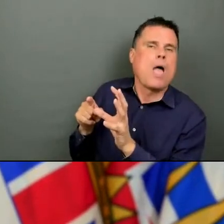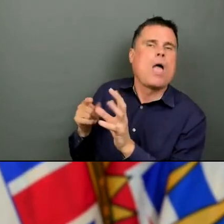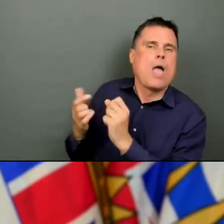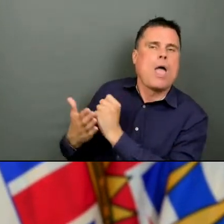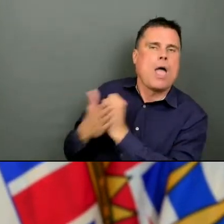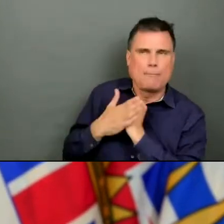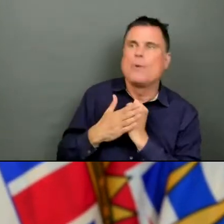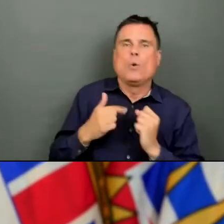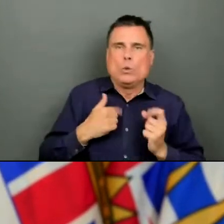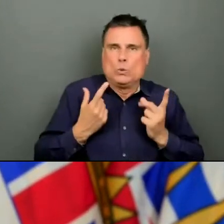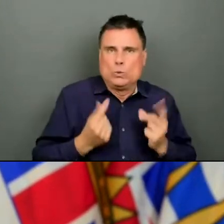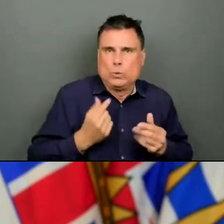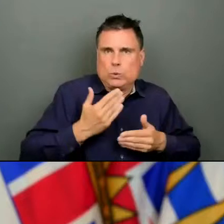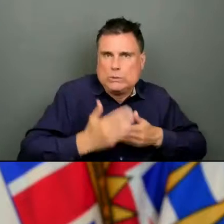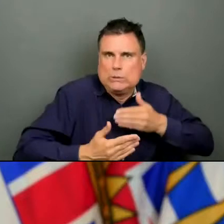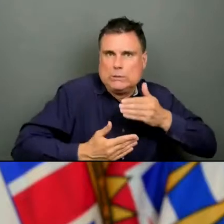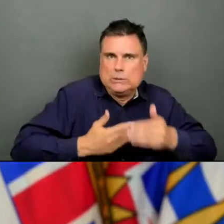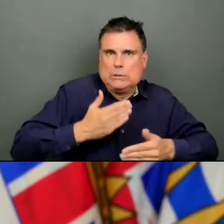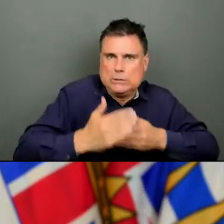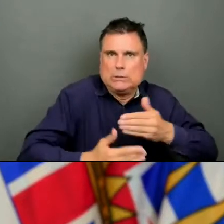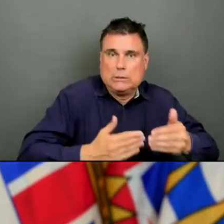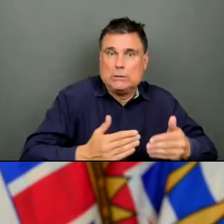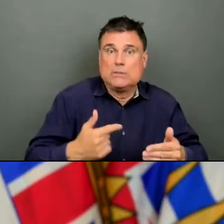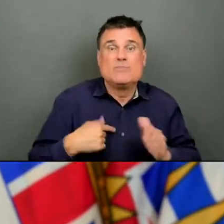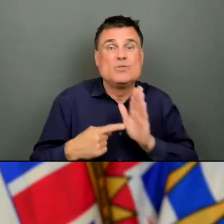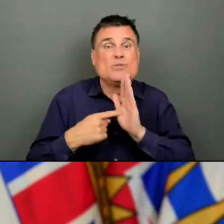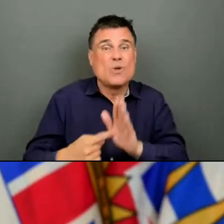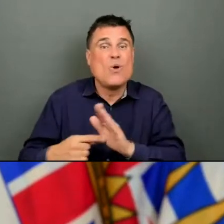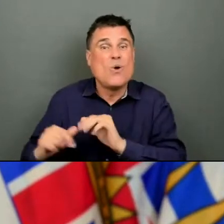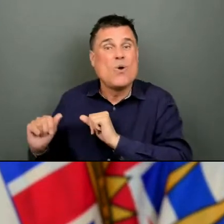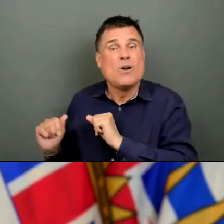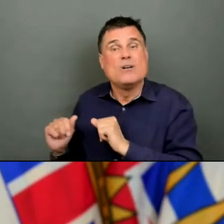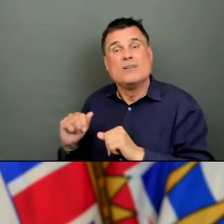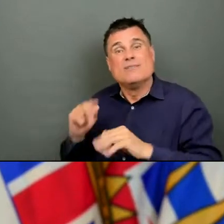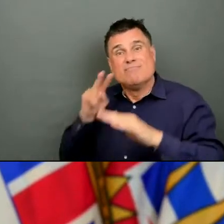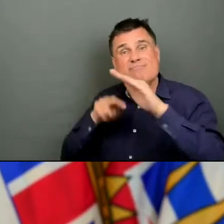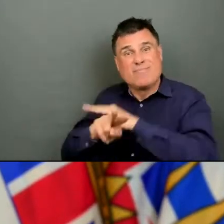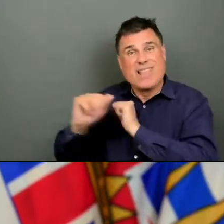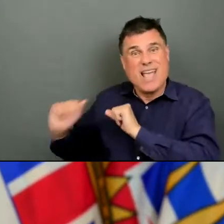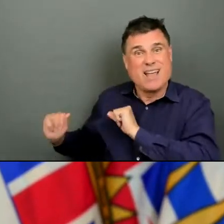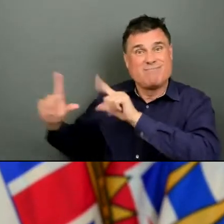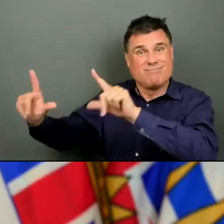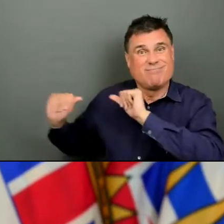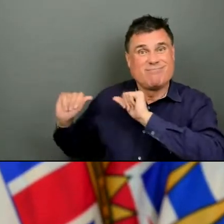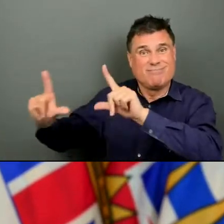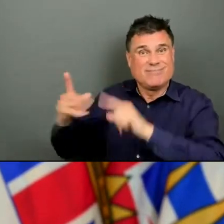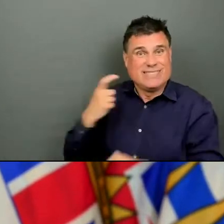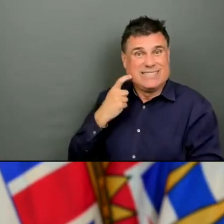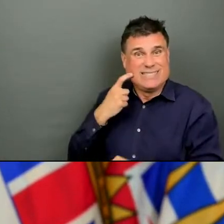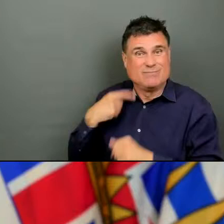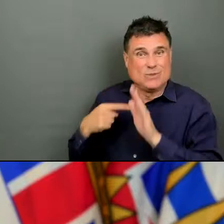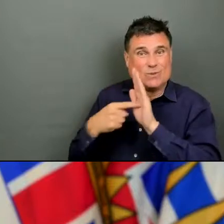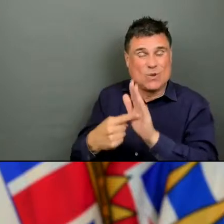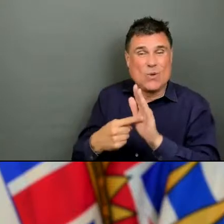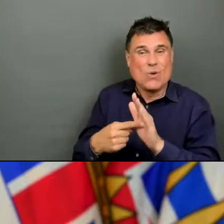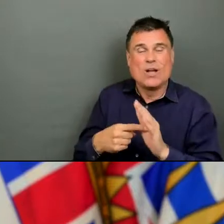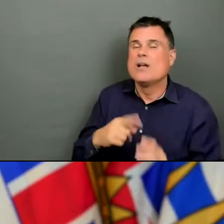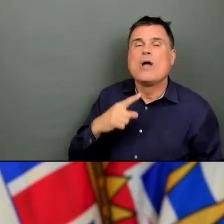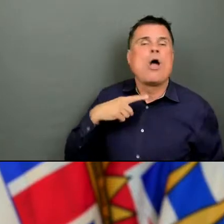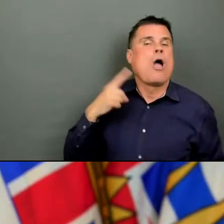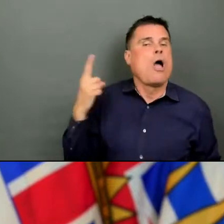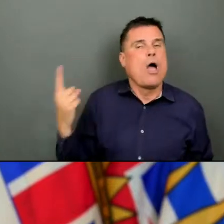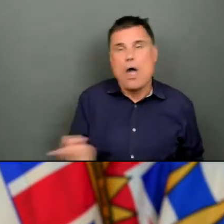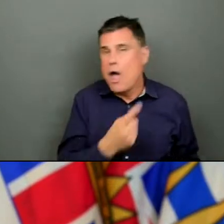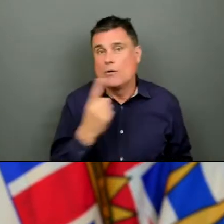see from the modeling that we've been looking at. But there are always curveballs that can come, or as I